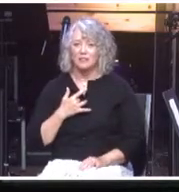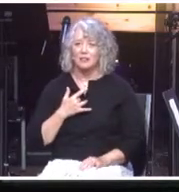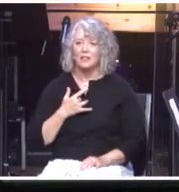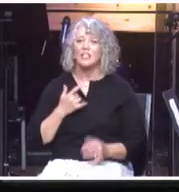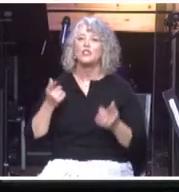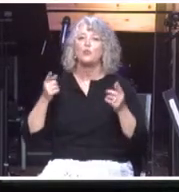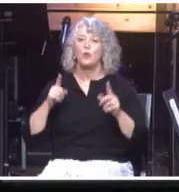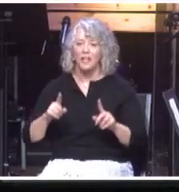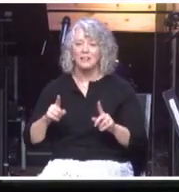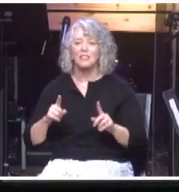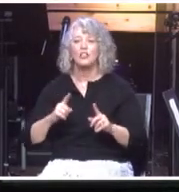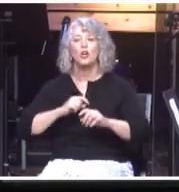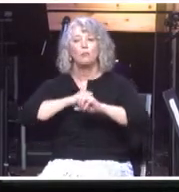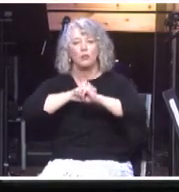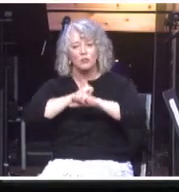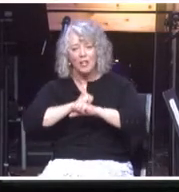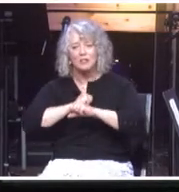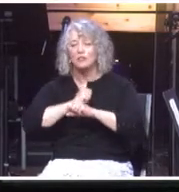that wing.